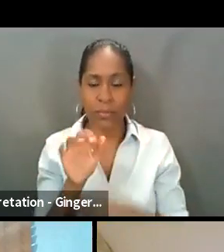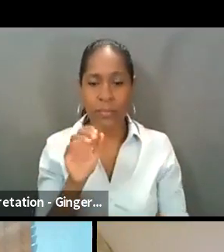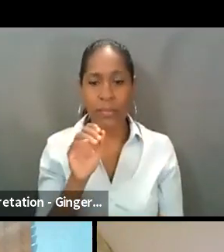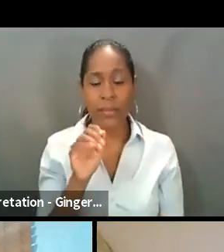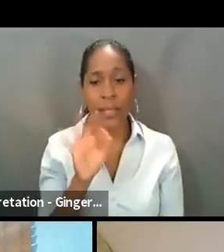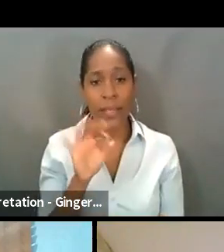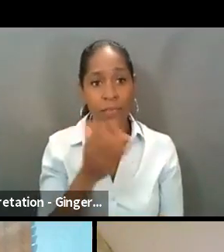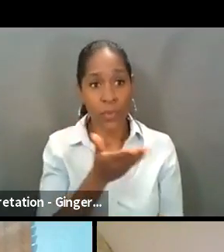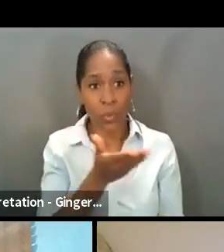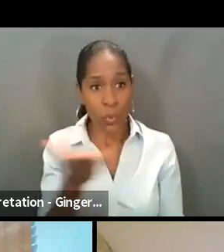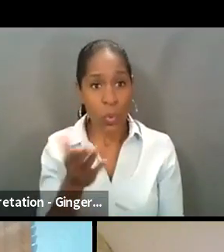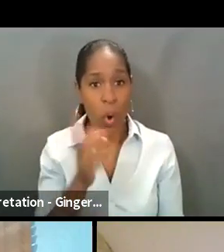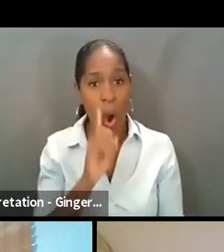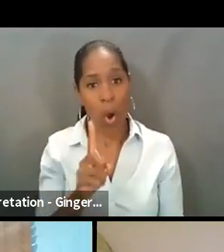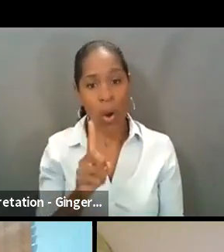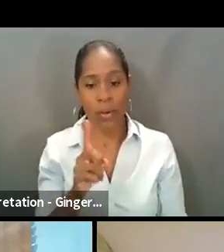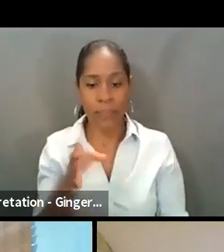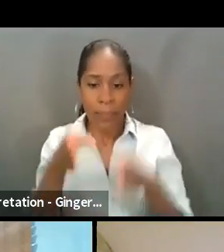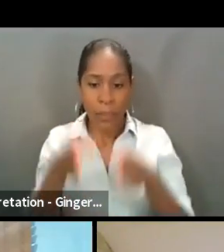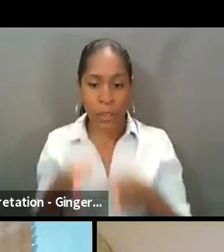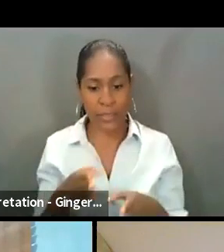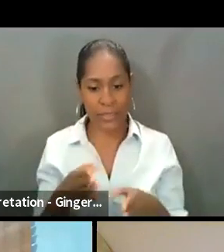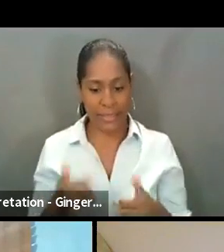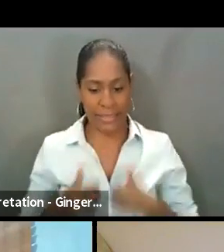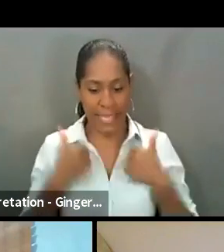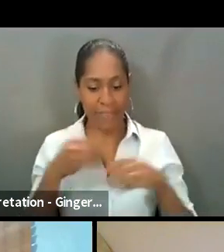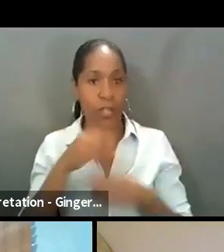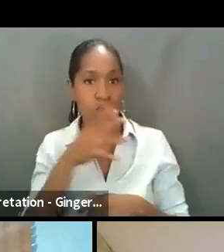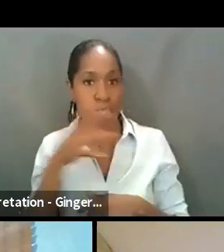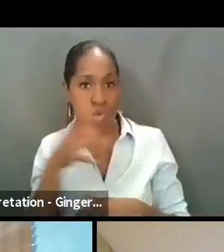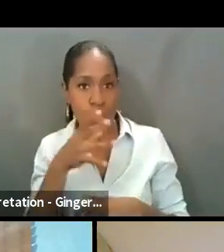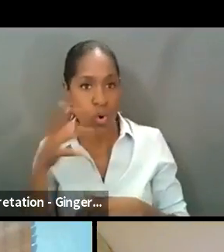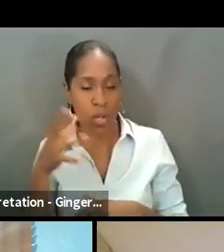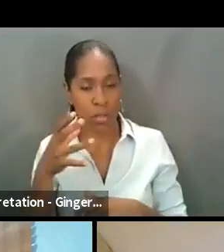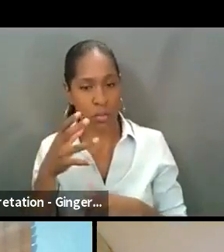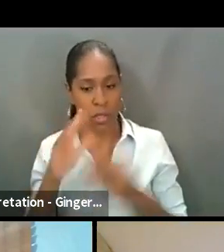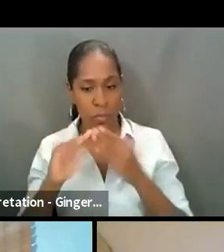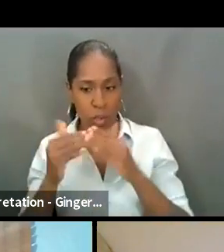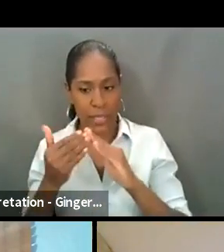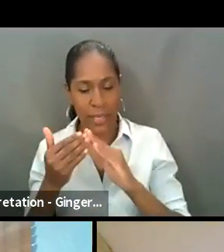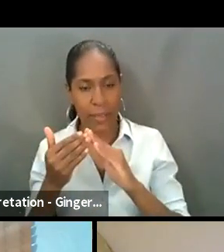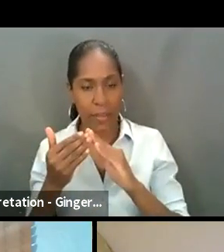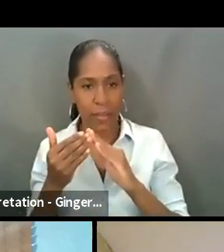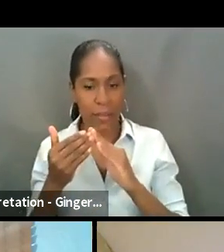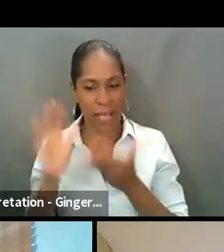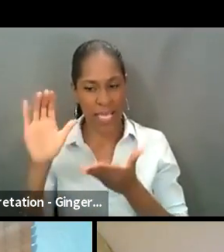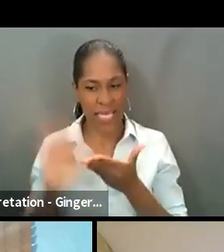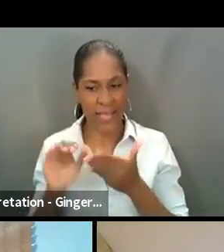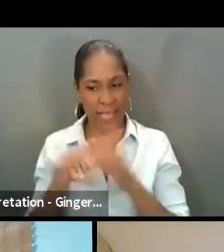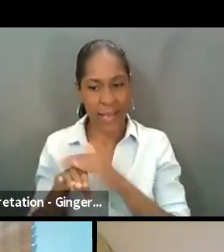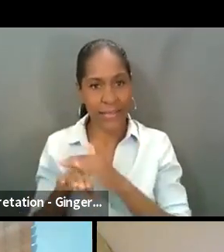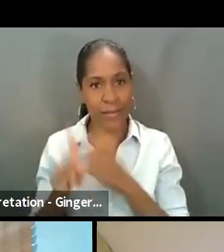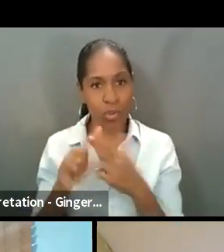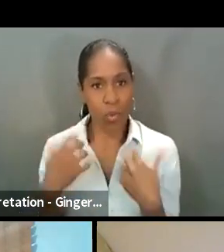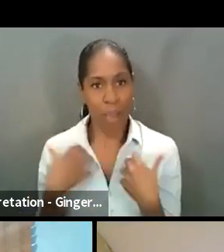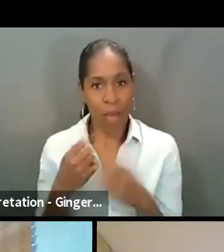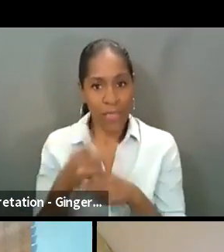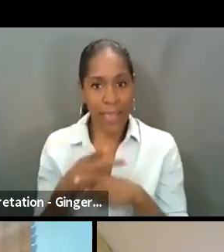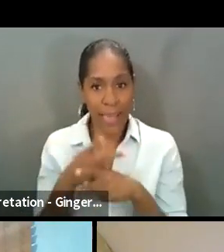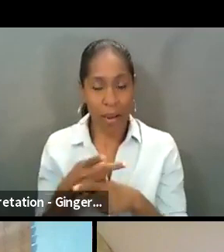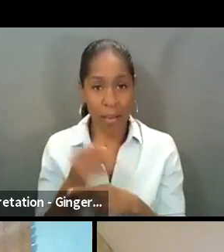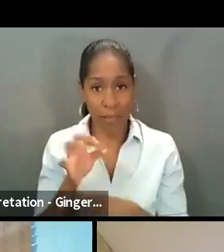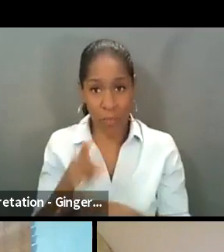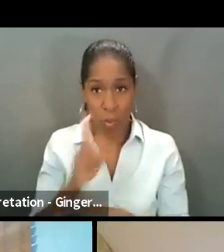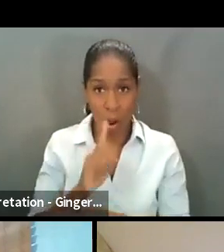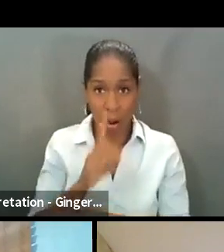in a rural community with less access to healthcare, different resources, if you are, quite frankly, a Black or